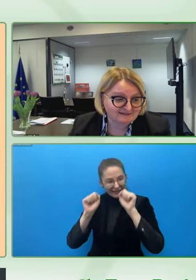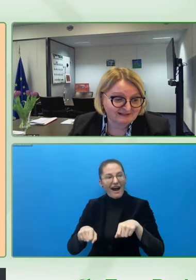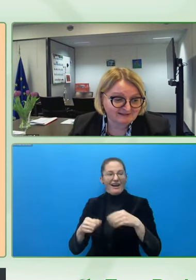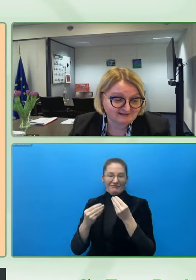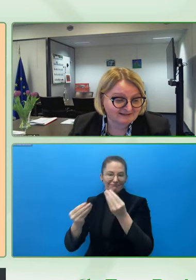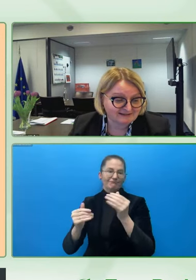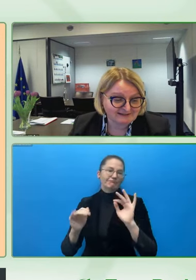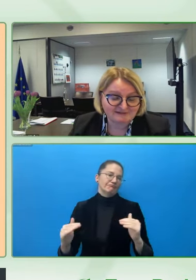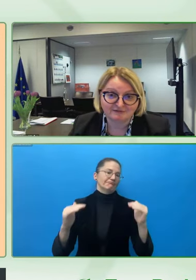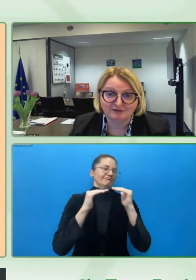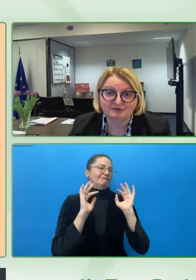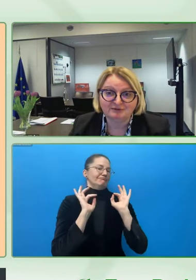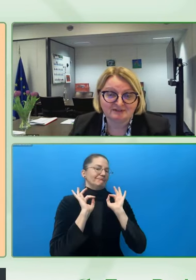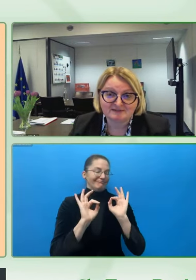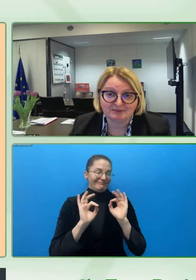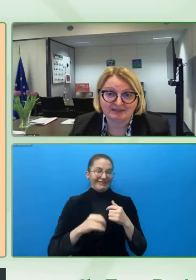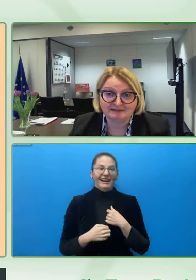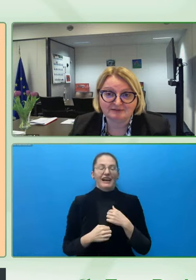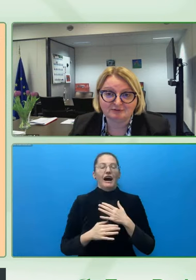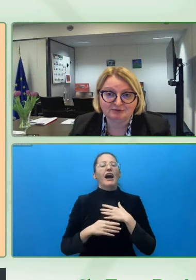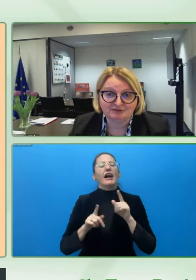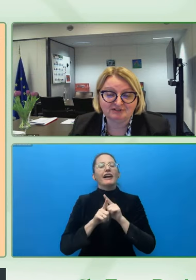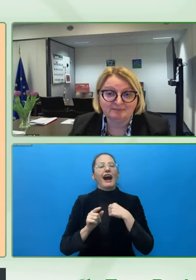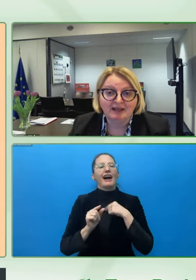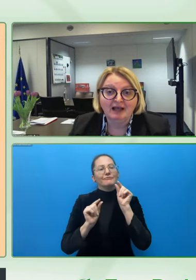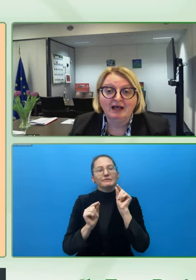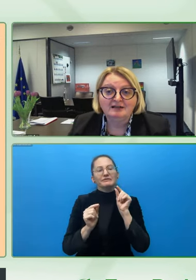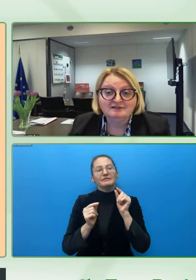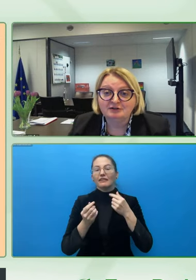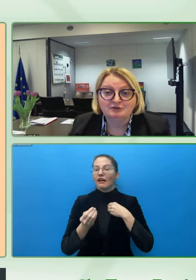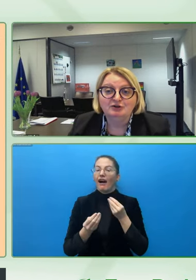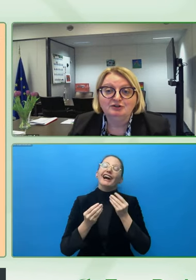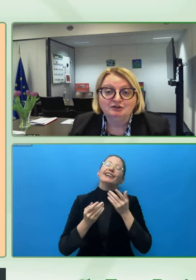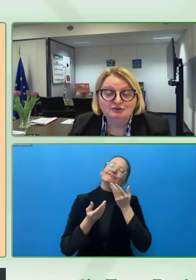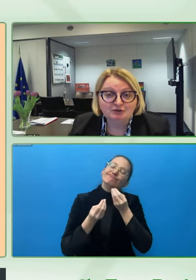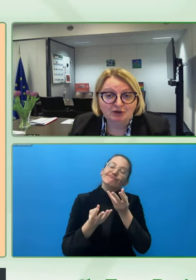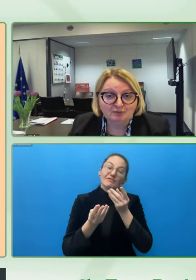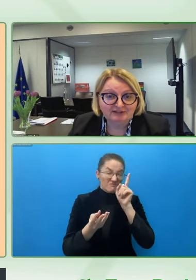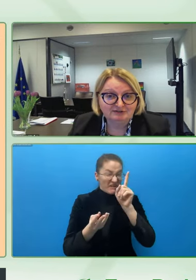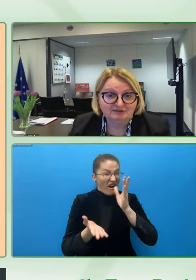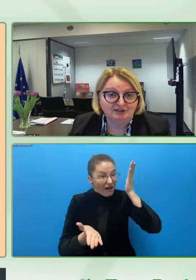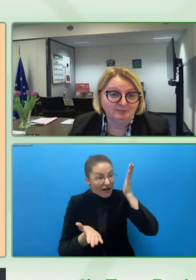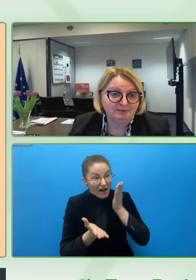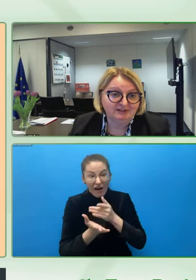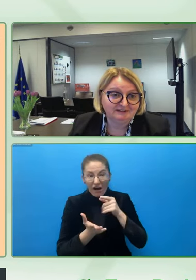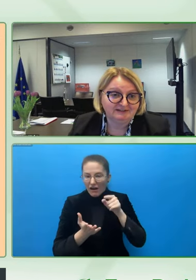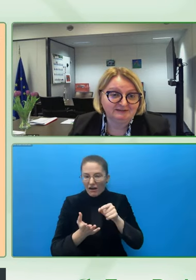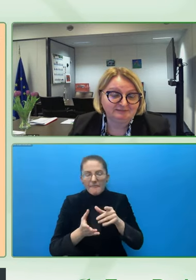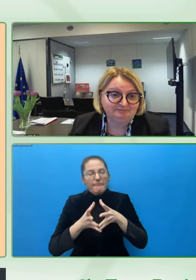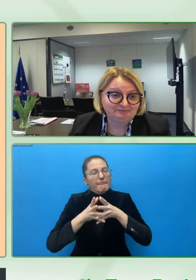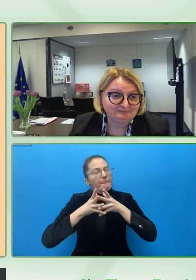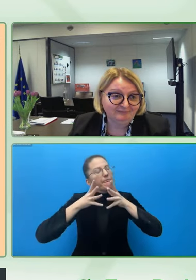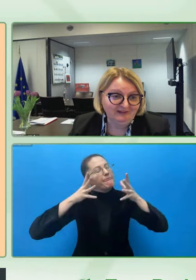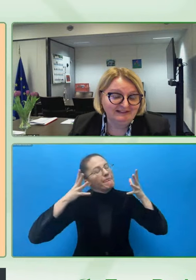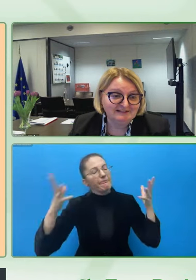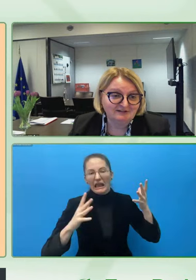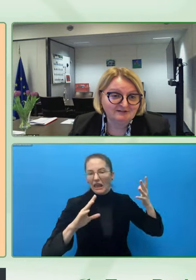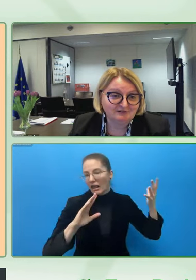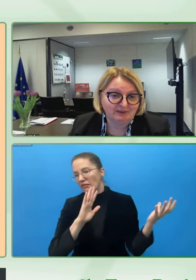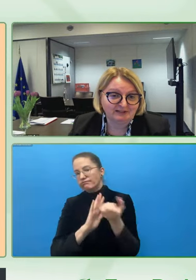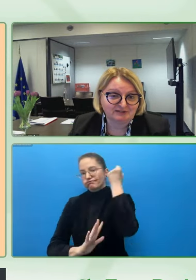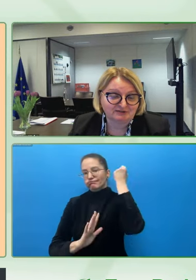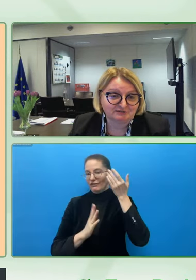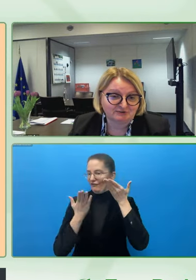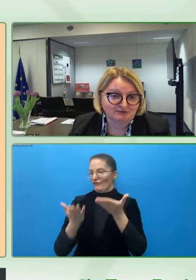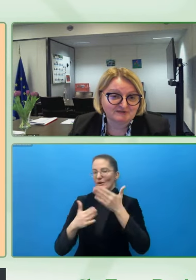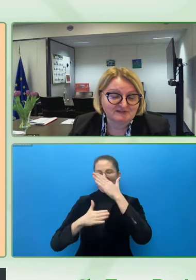big success for the whole disability community. So to go back to the topic, it is